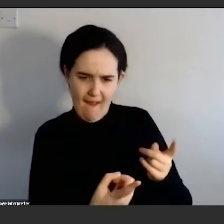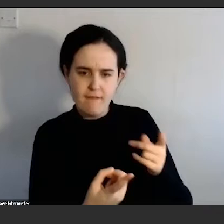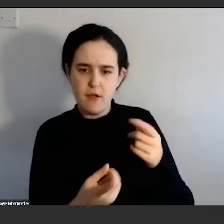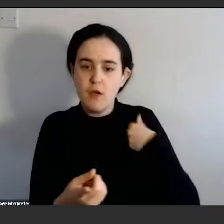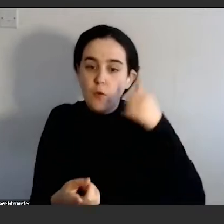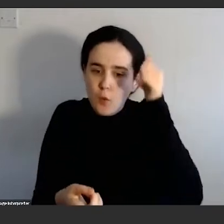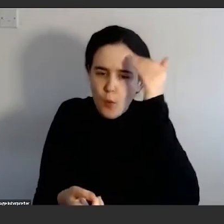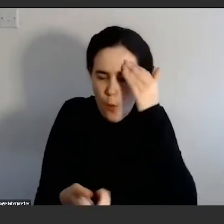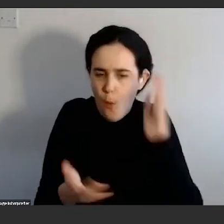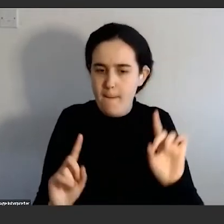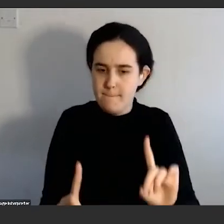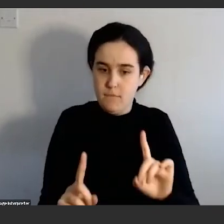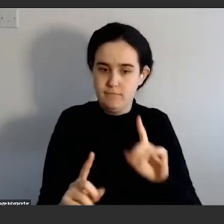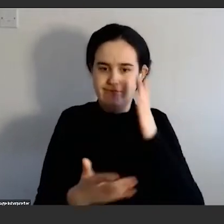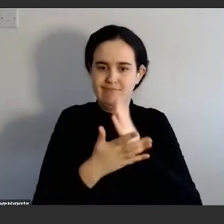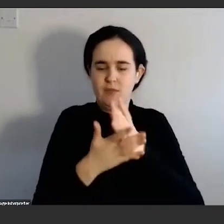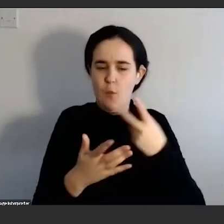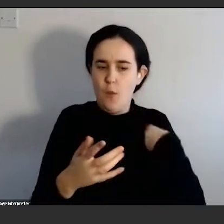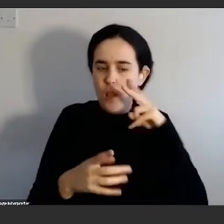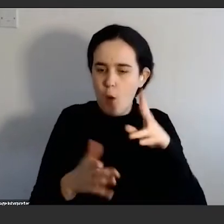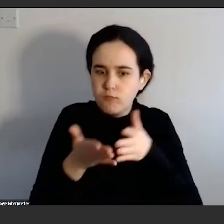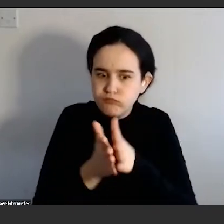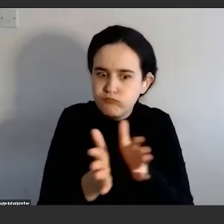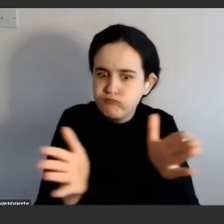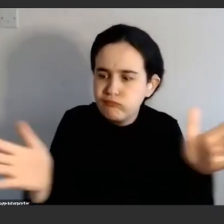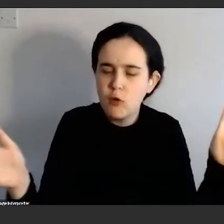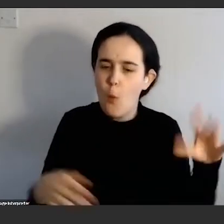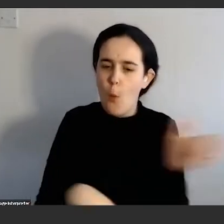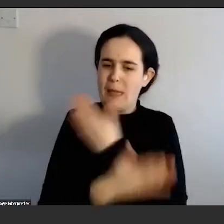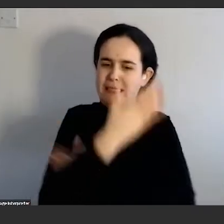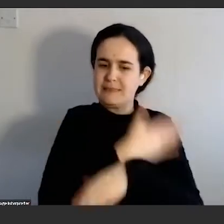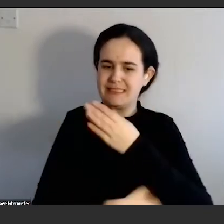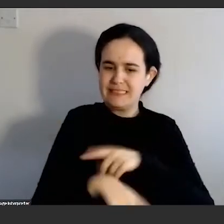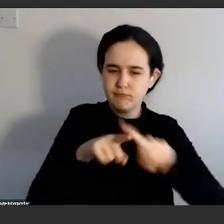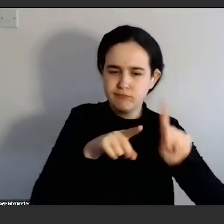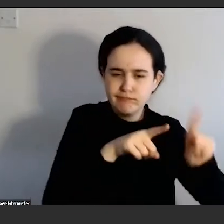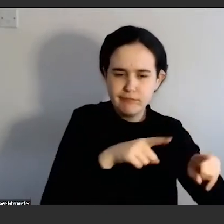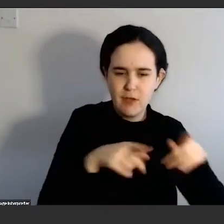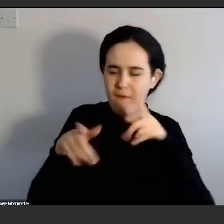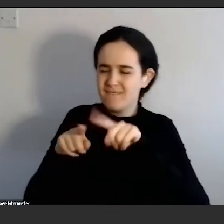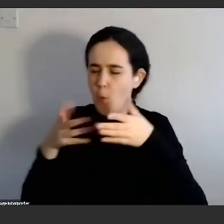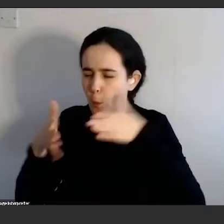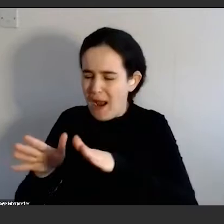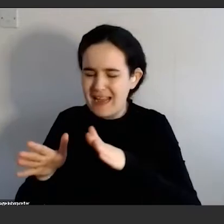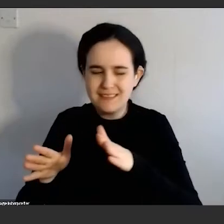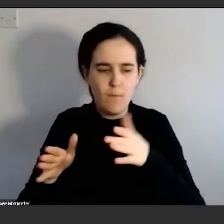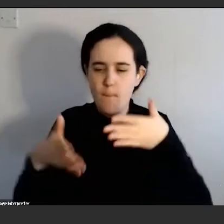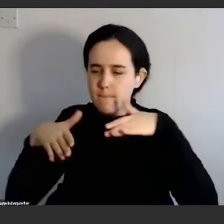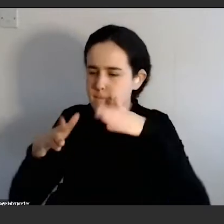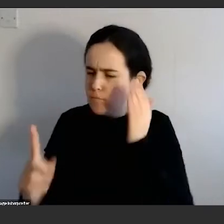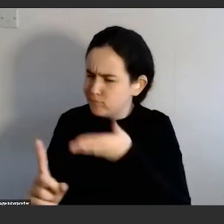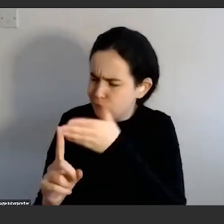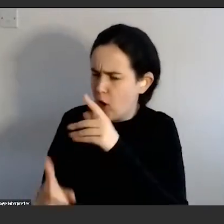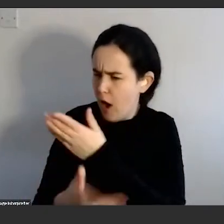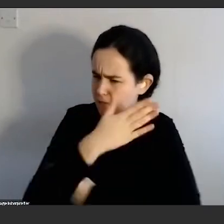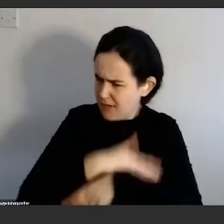one's ever thought of before. There's opportunity to break down the barriers and to defy stereotypes. There